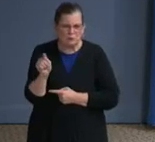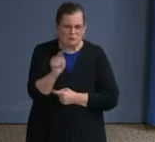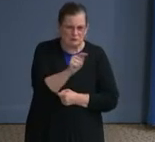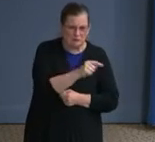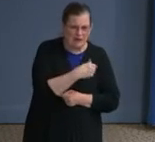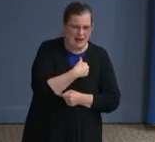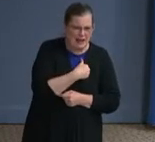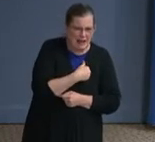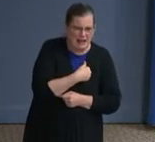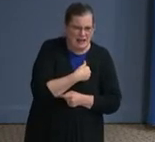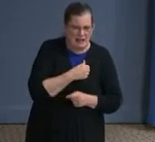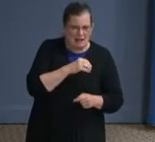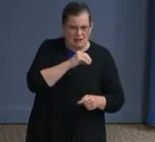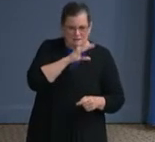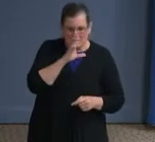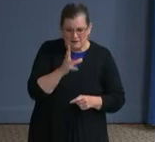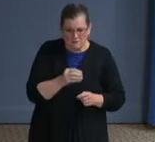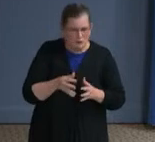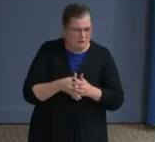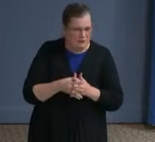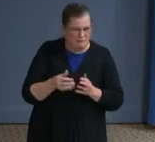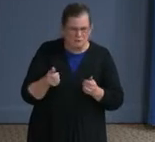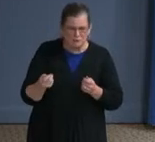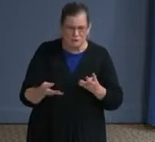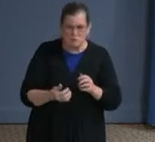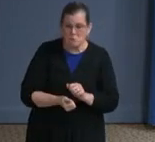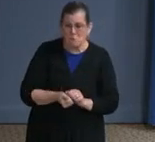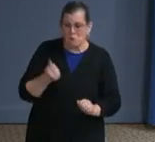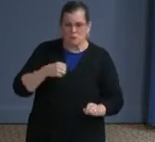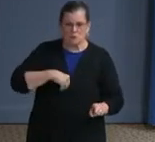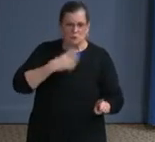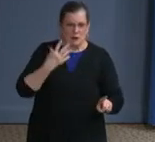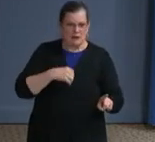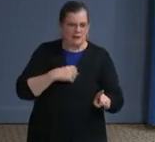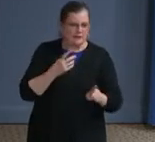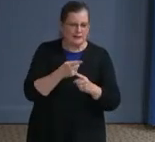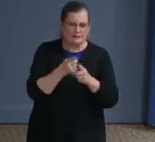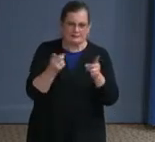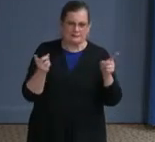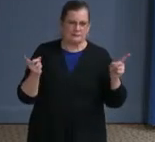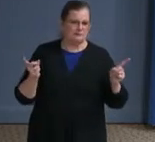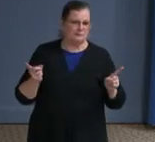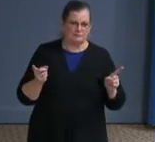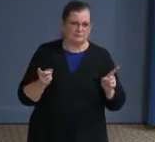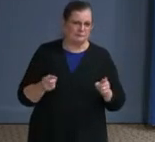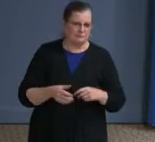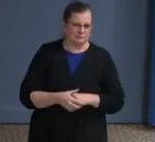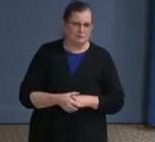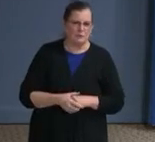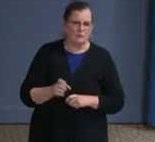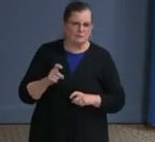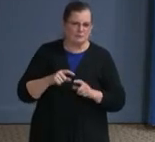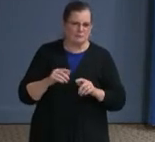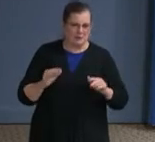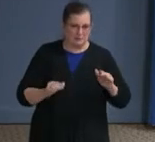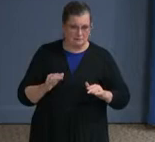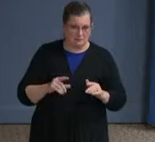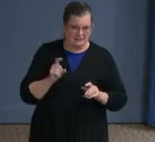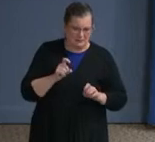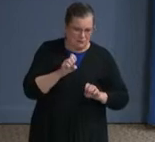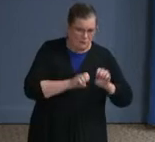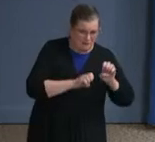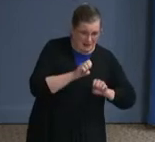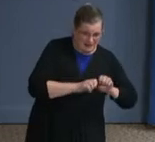African Americans. The second bill is to continue an evaluation of monuments and markers